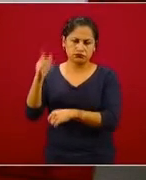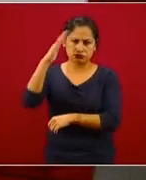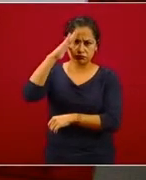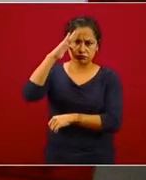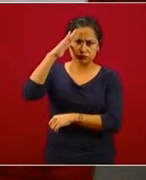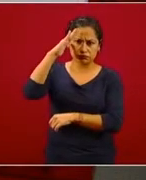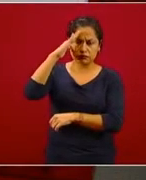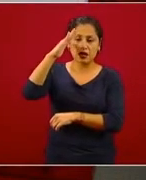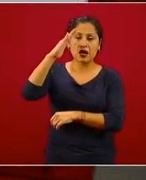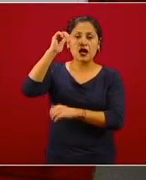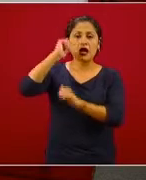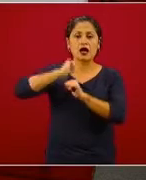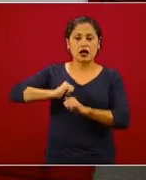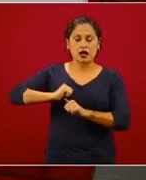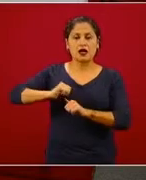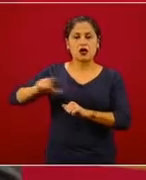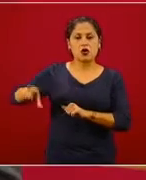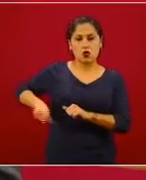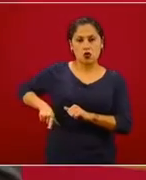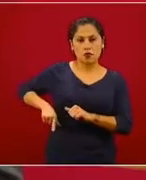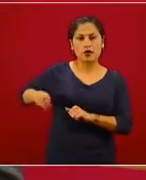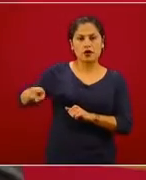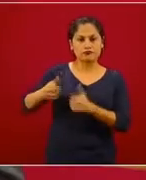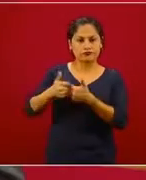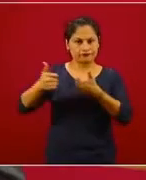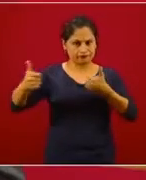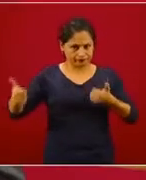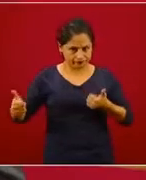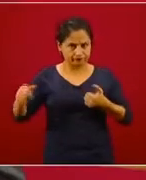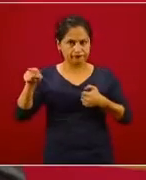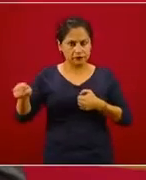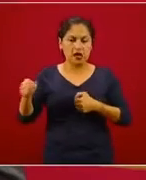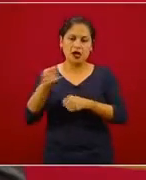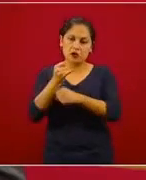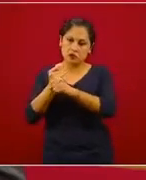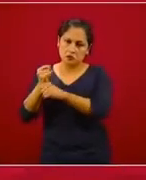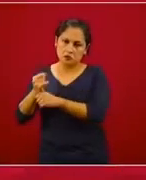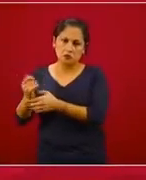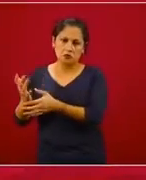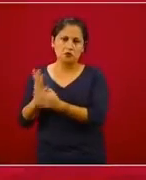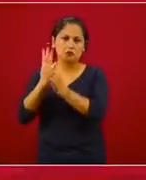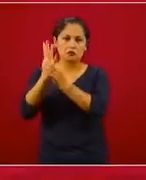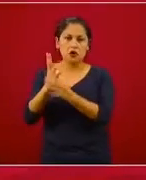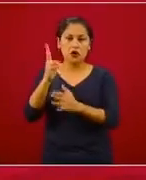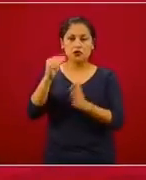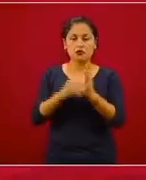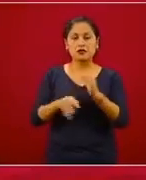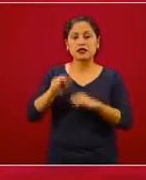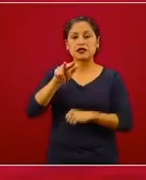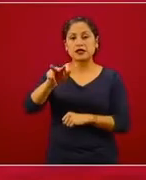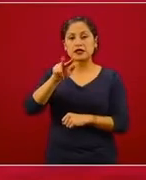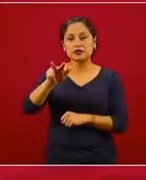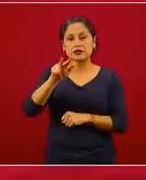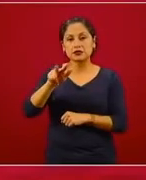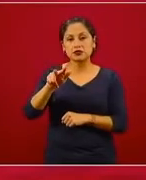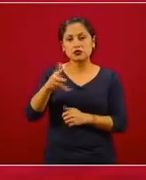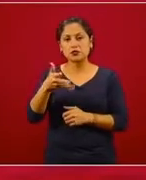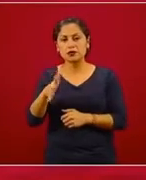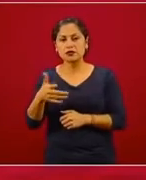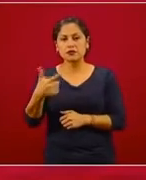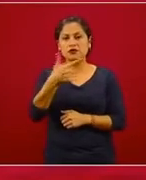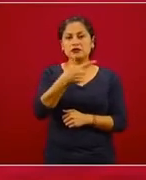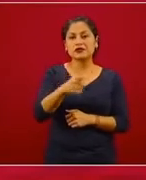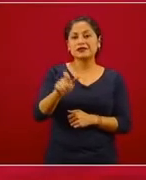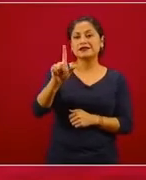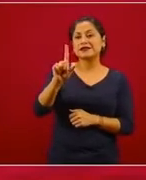numbers are provided by the INEGI. They are the authority, the national authority, they are autonomous authority